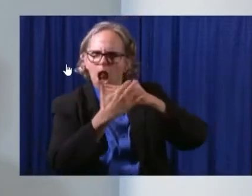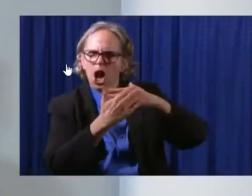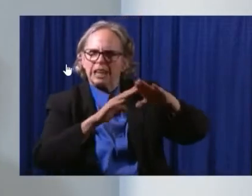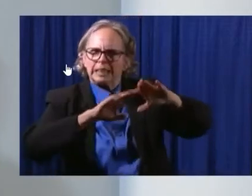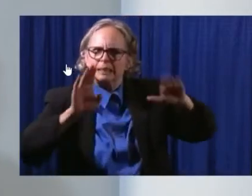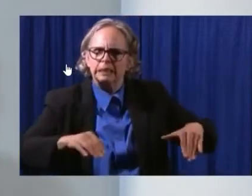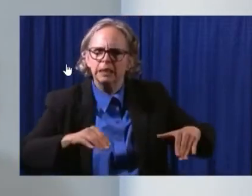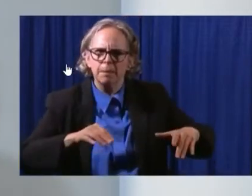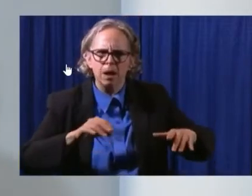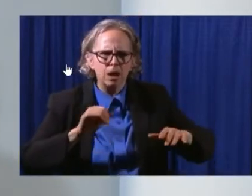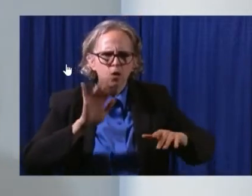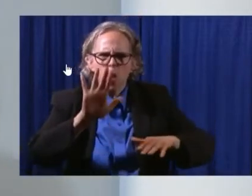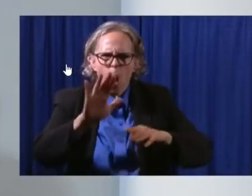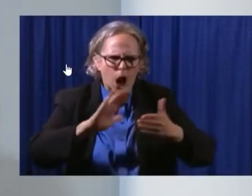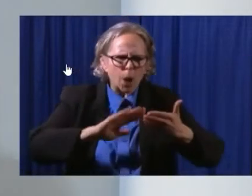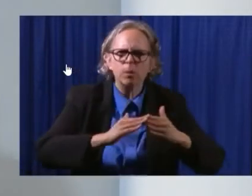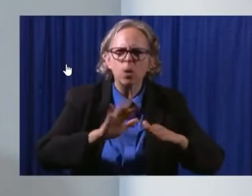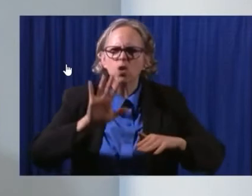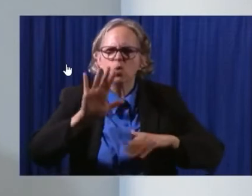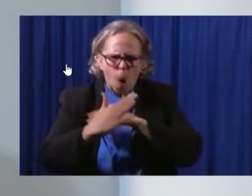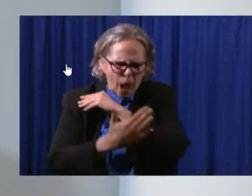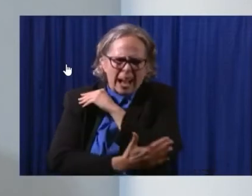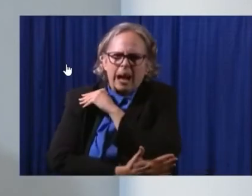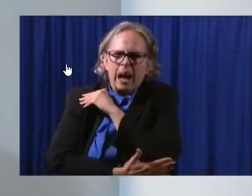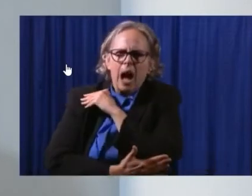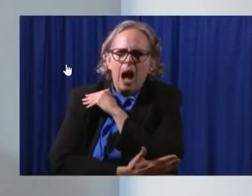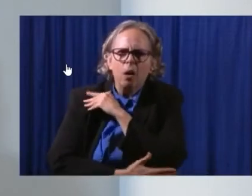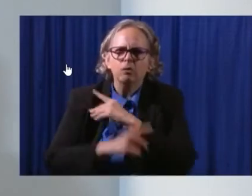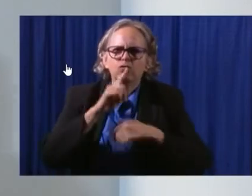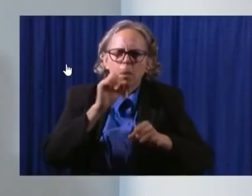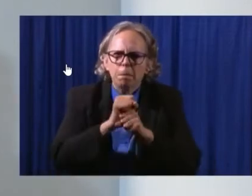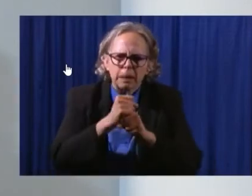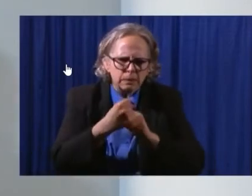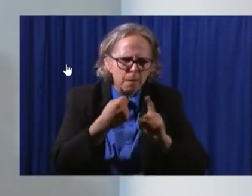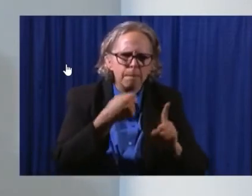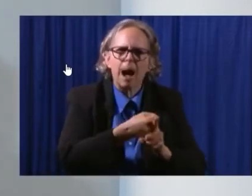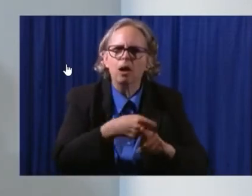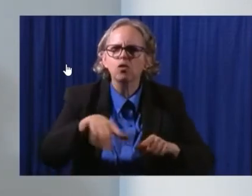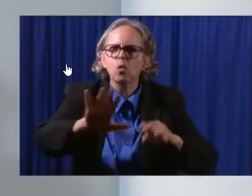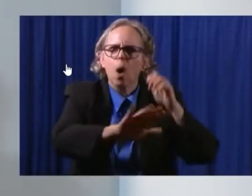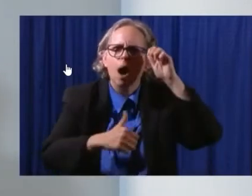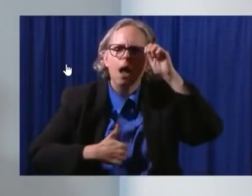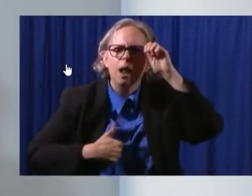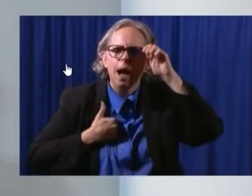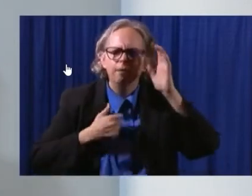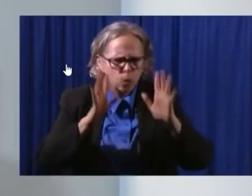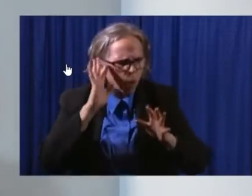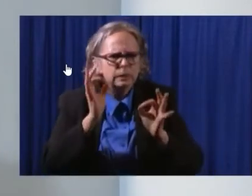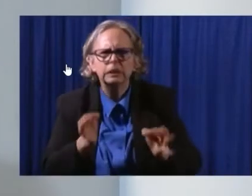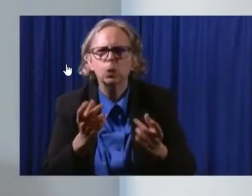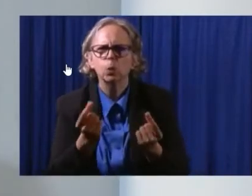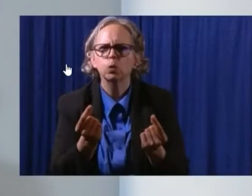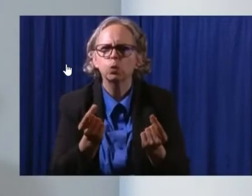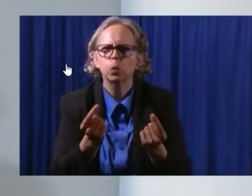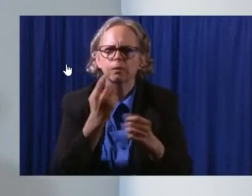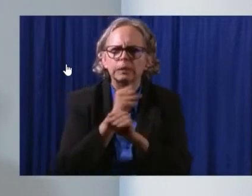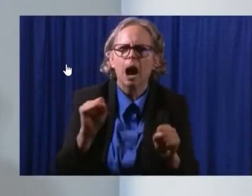at the community level, really can help people understand their risks and what they can do about it, and drive